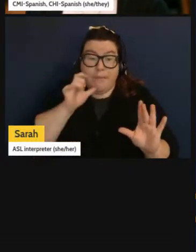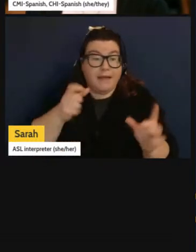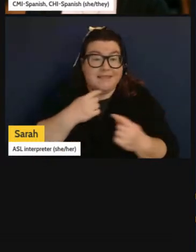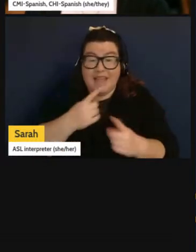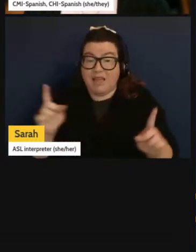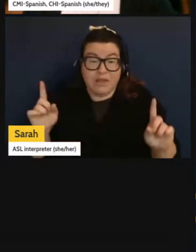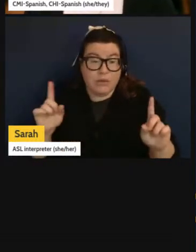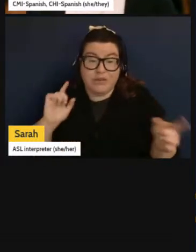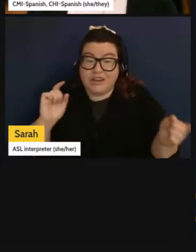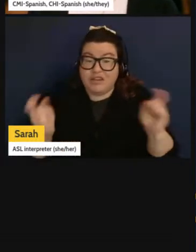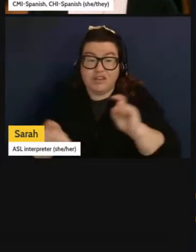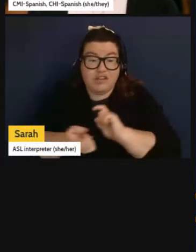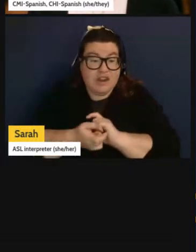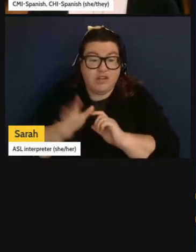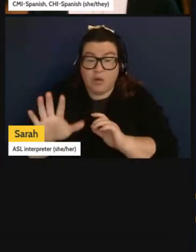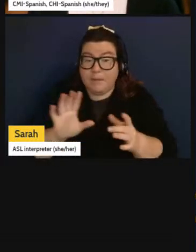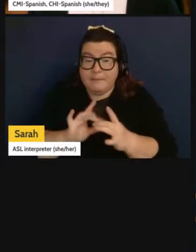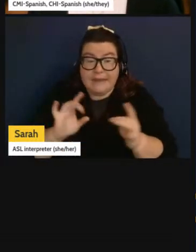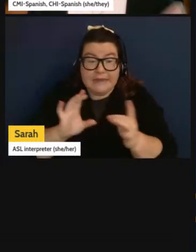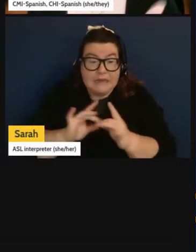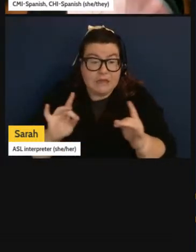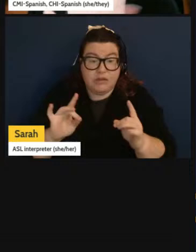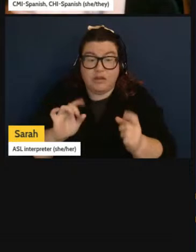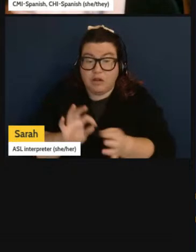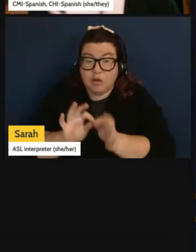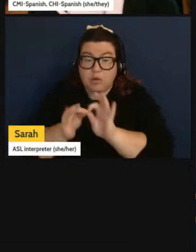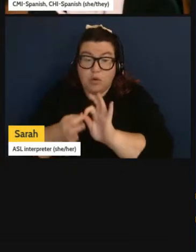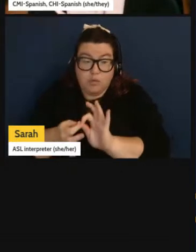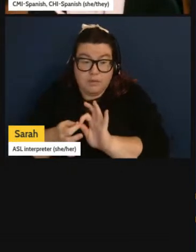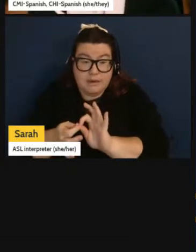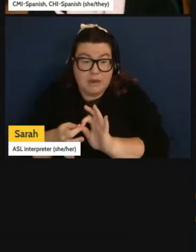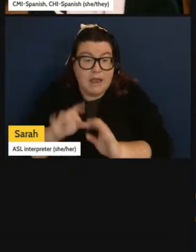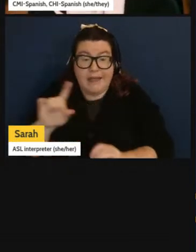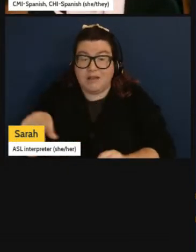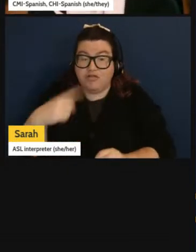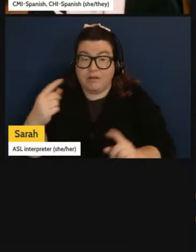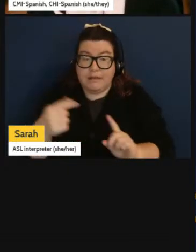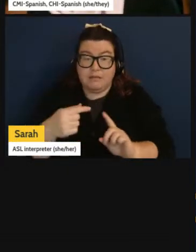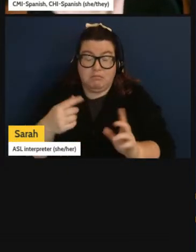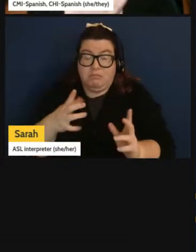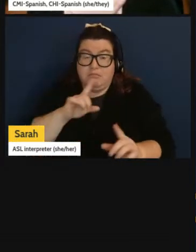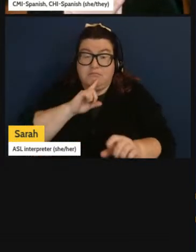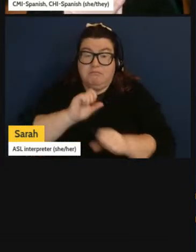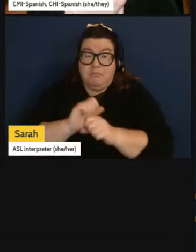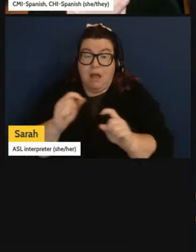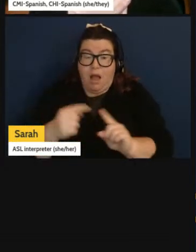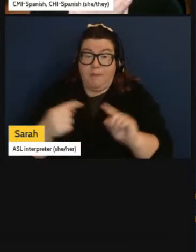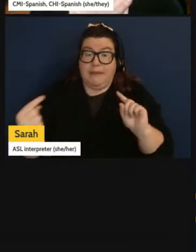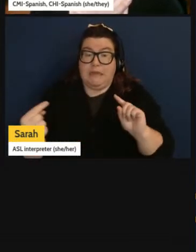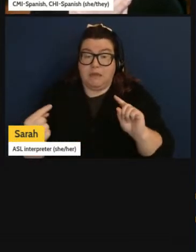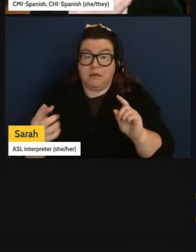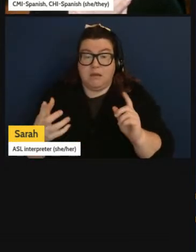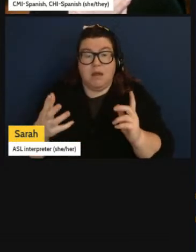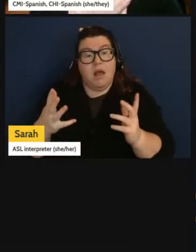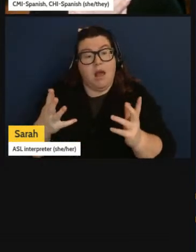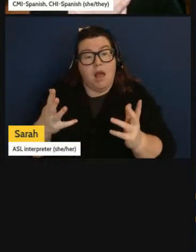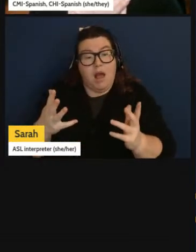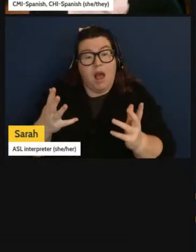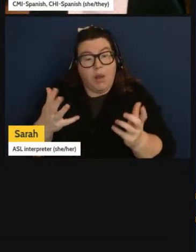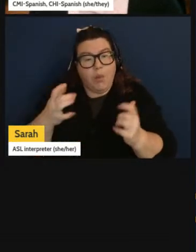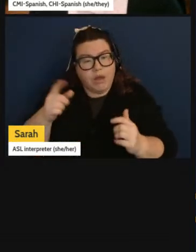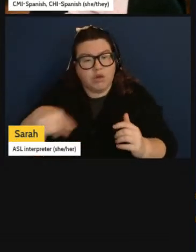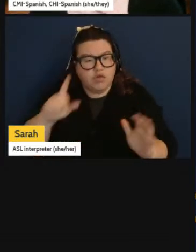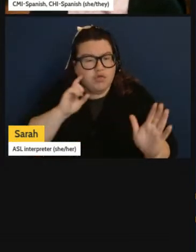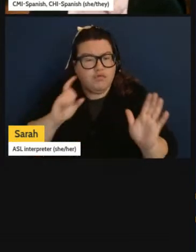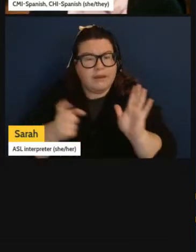to change the message that you're interpreting. In fact, it's just the opposite. I am asking you to recognize